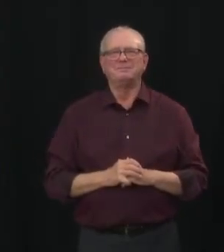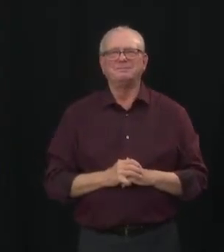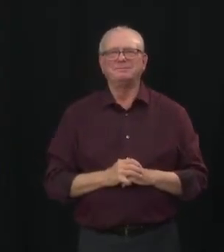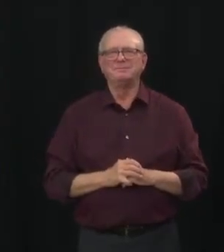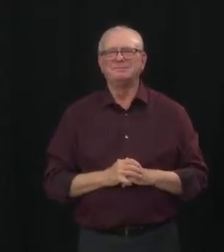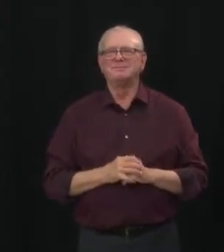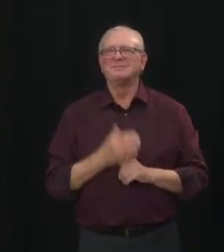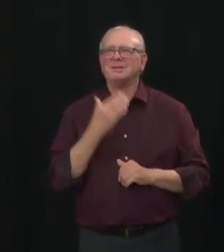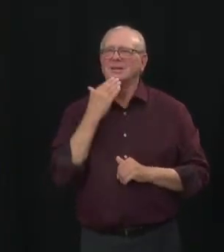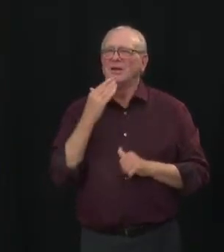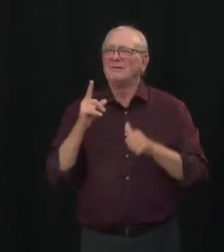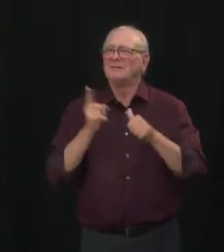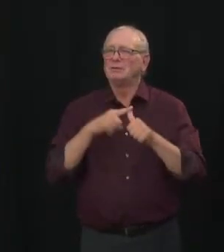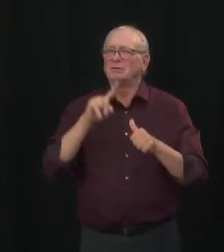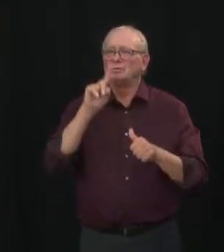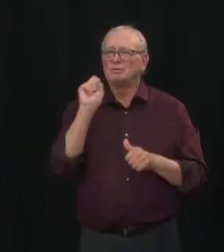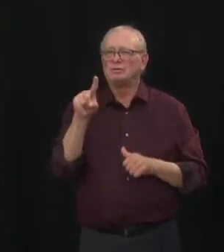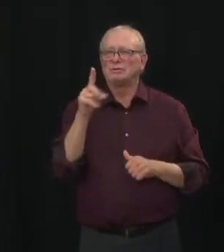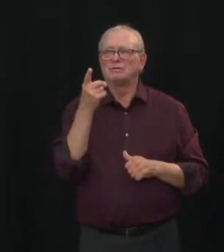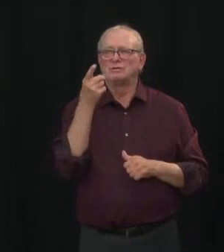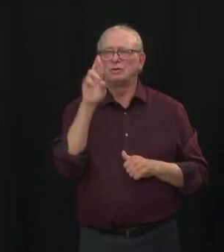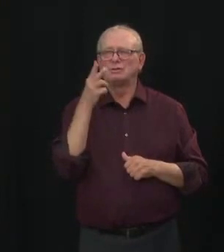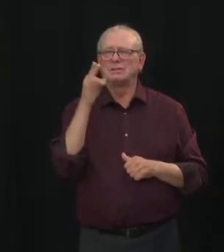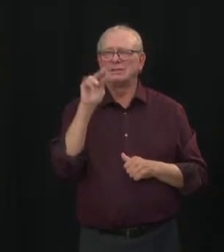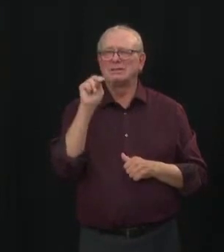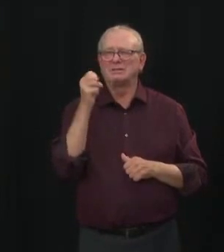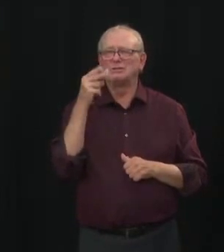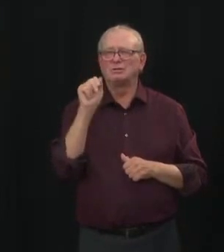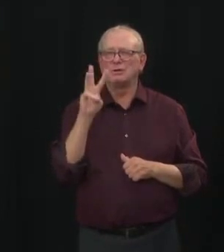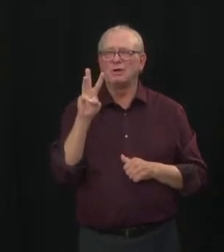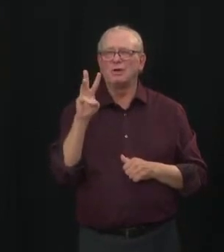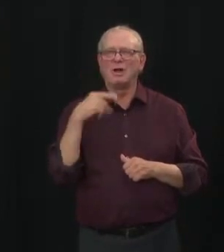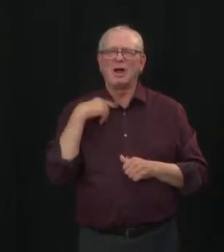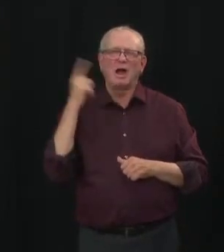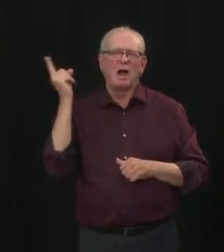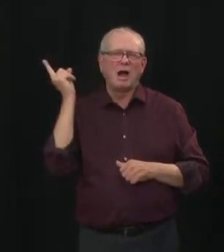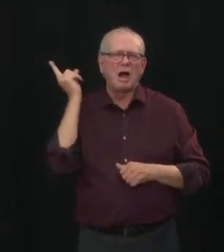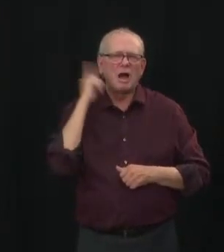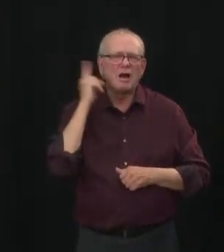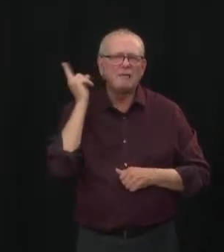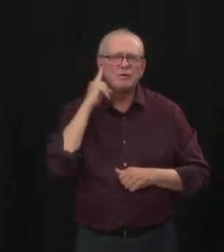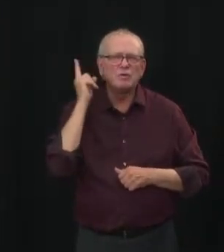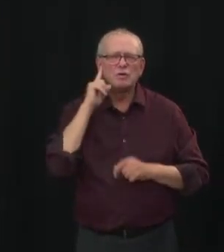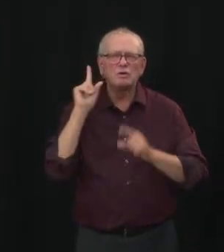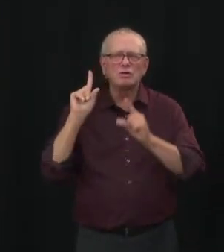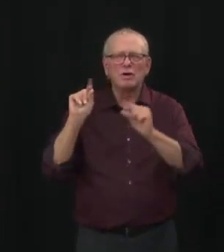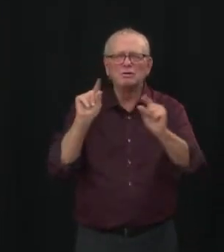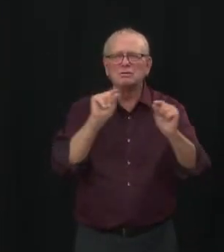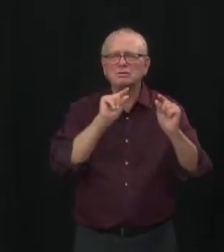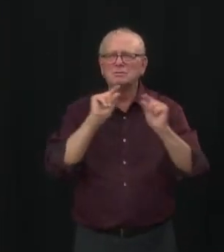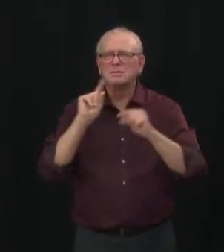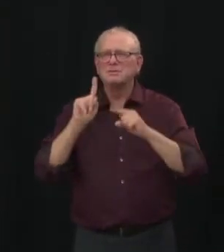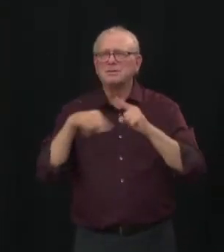is totally anecdotal, but I've heard and seen a lot of chatter about stomach bugs going around.